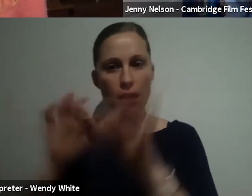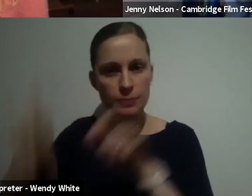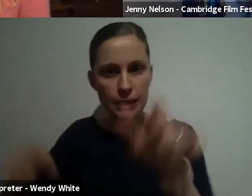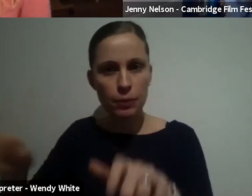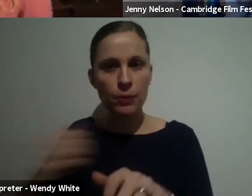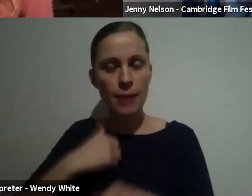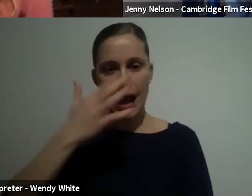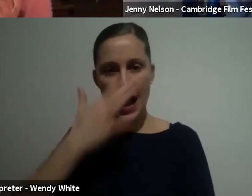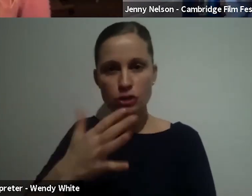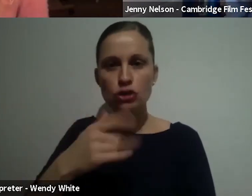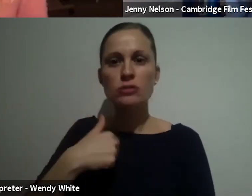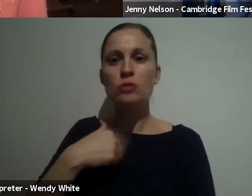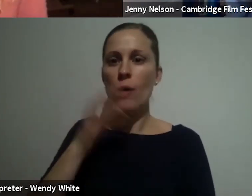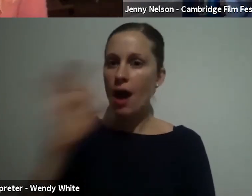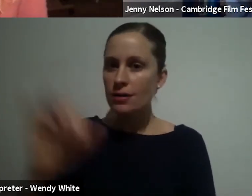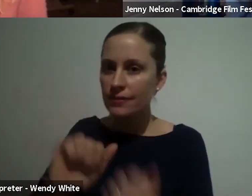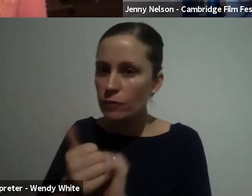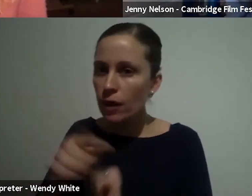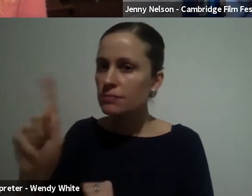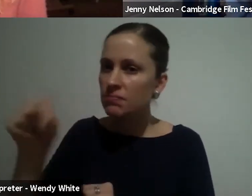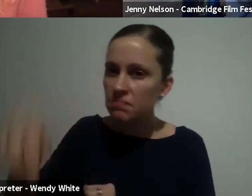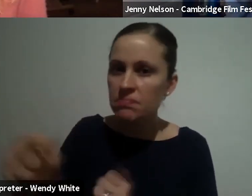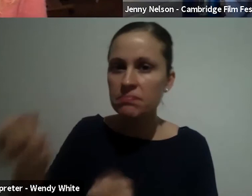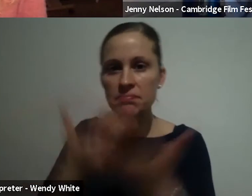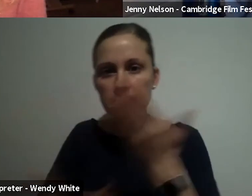were living similar experiences, and also with